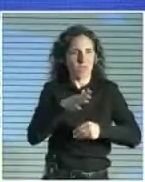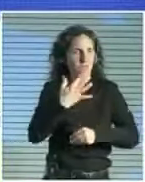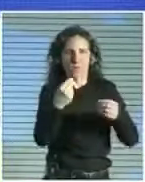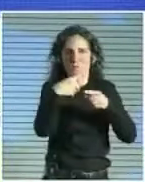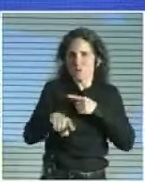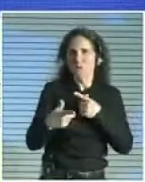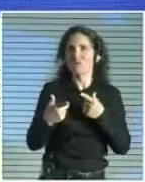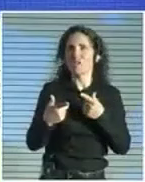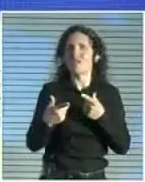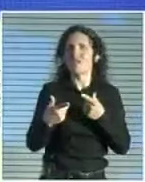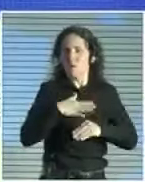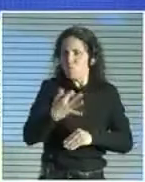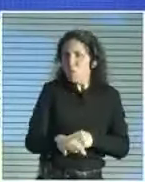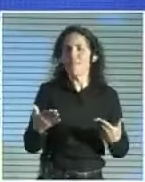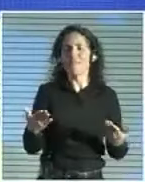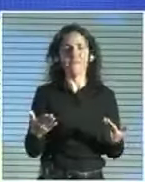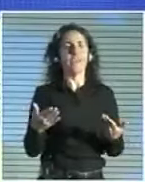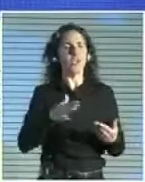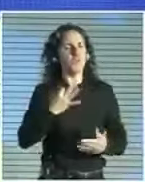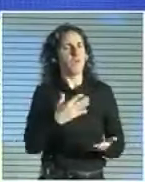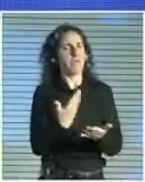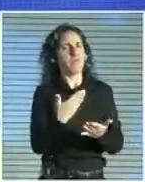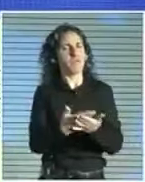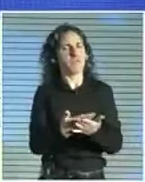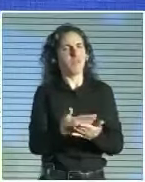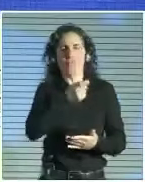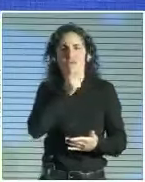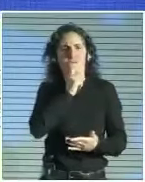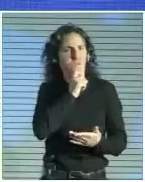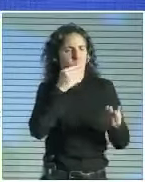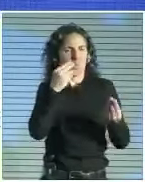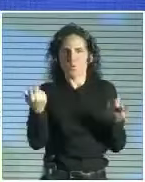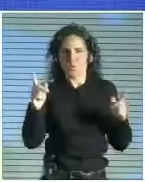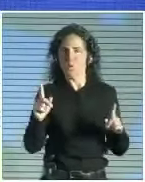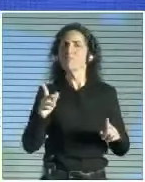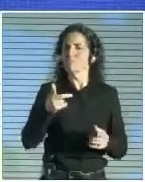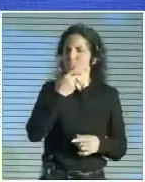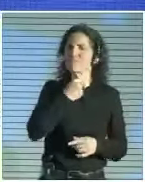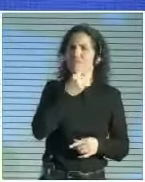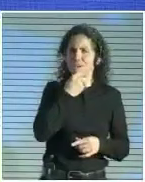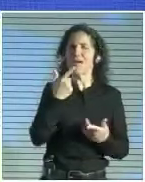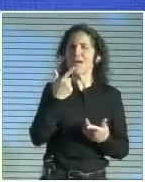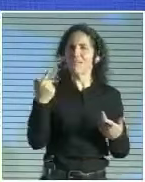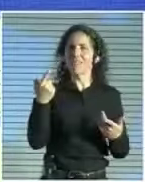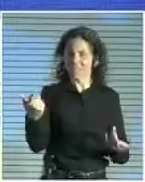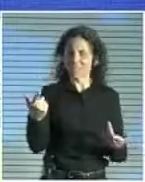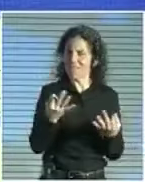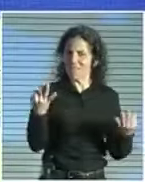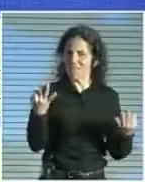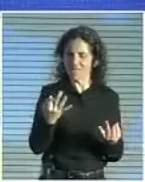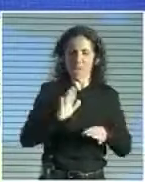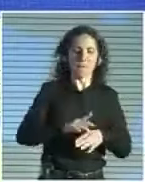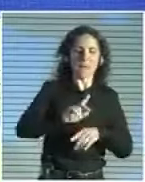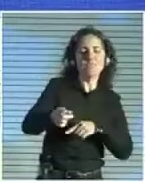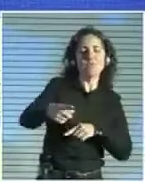not to be hard. It has to be easy. And I think that's the point. Sustainability can grow in the next years